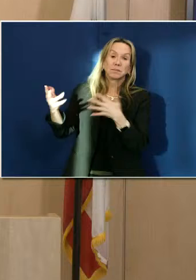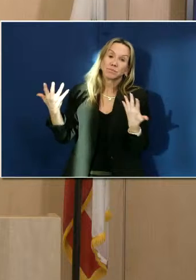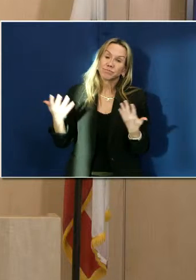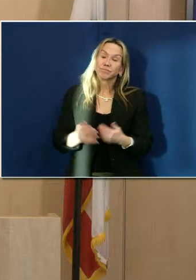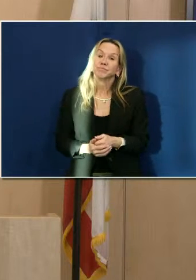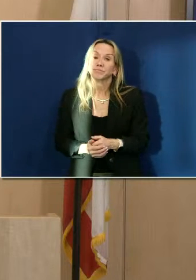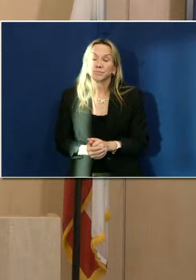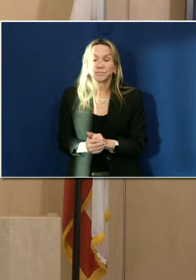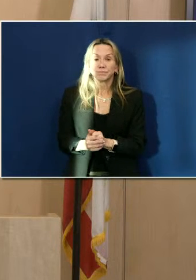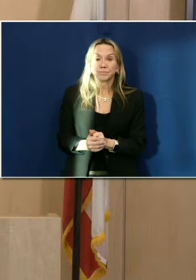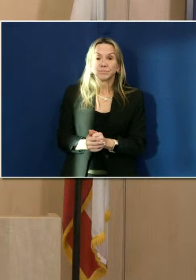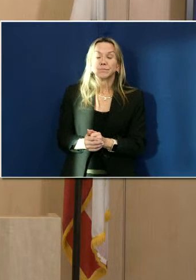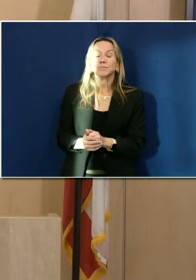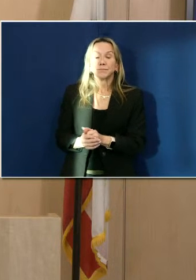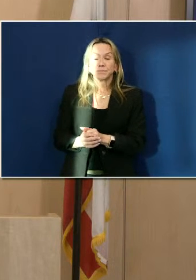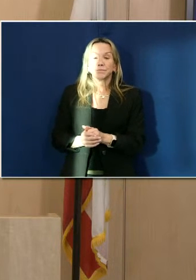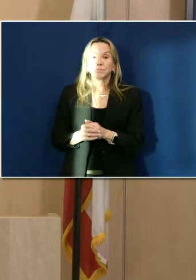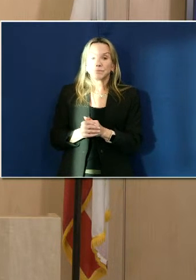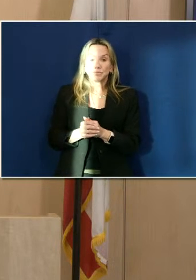Right, and